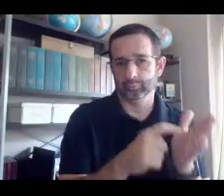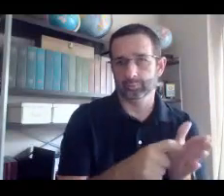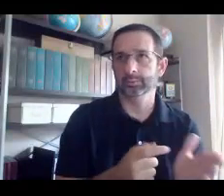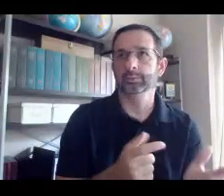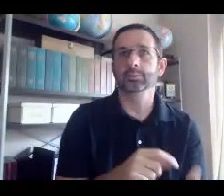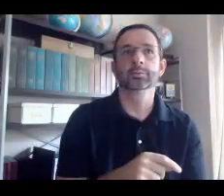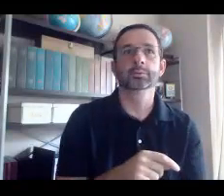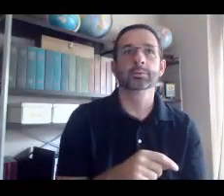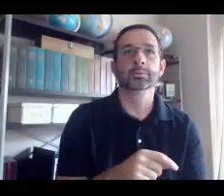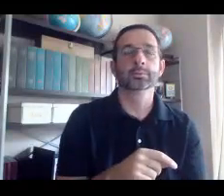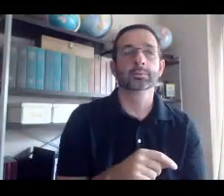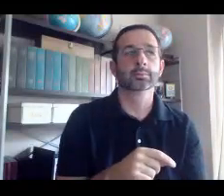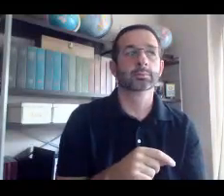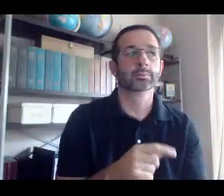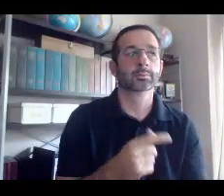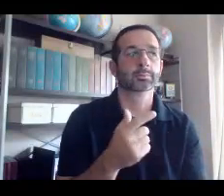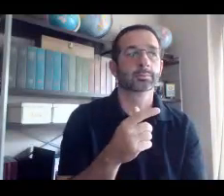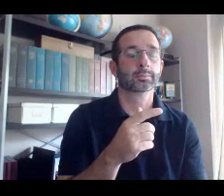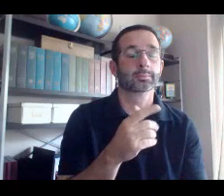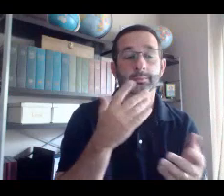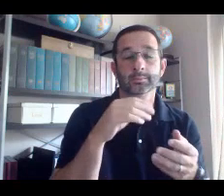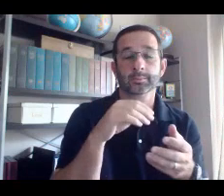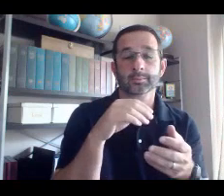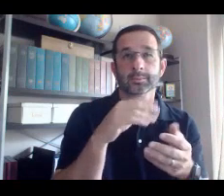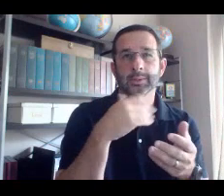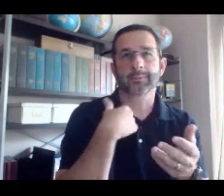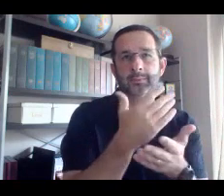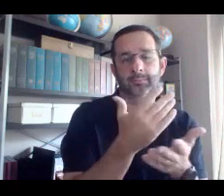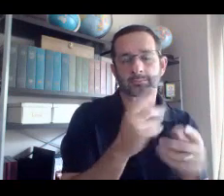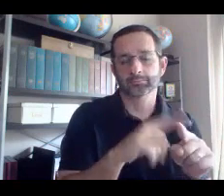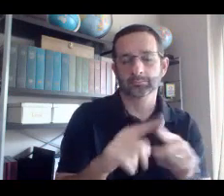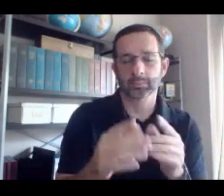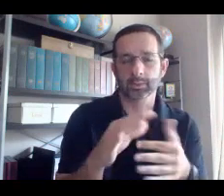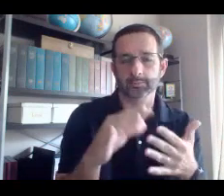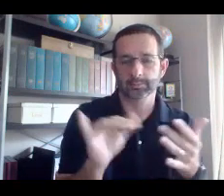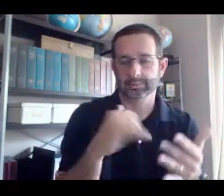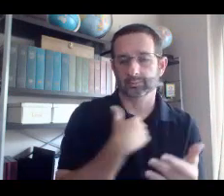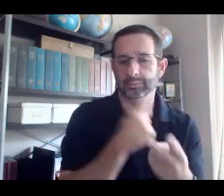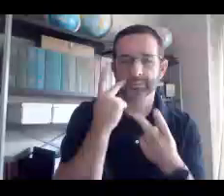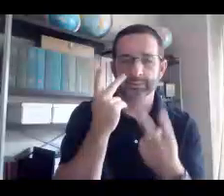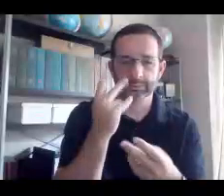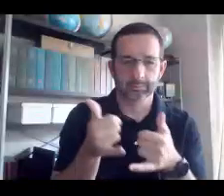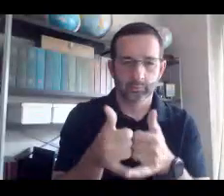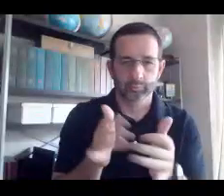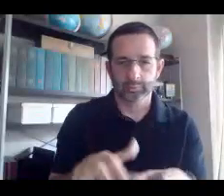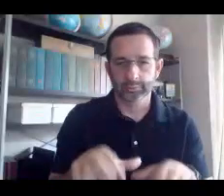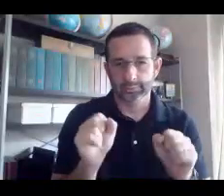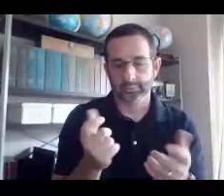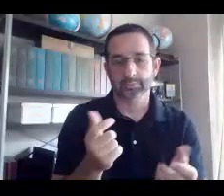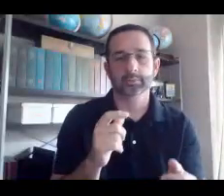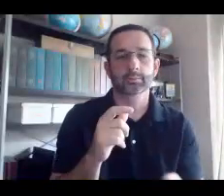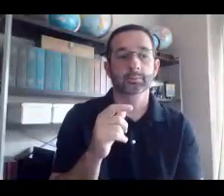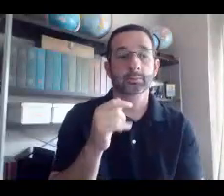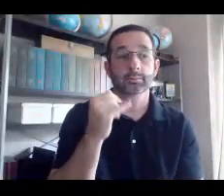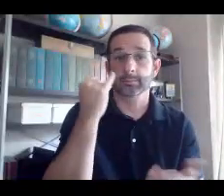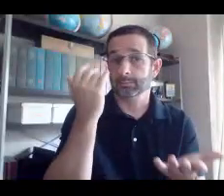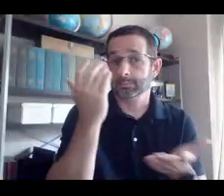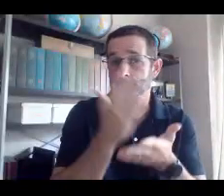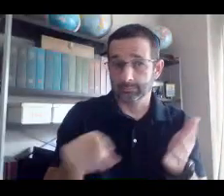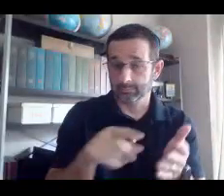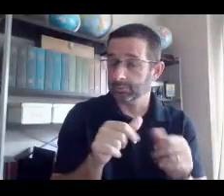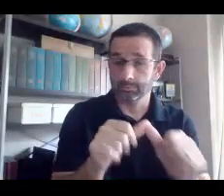the borrower, and the lender still does have specific requirements. So there are a few options that we